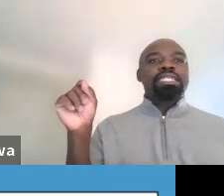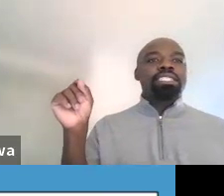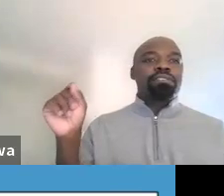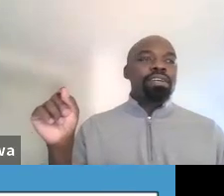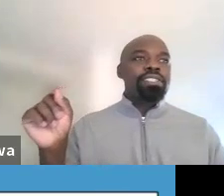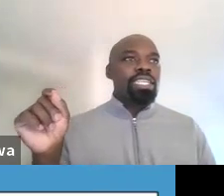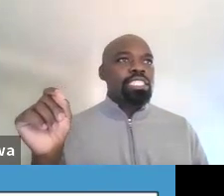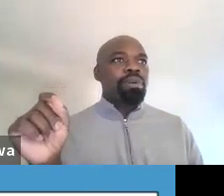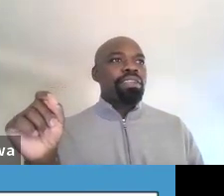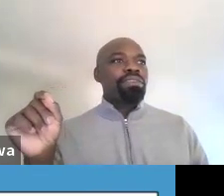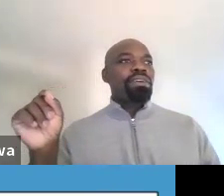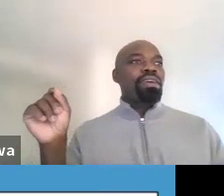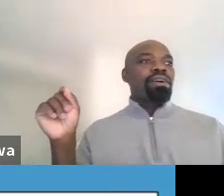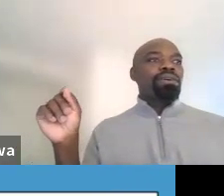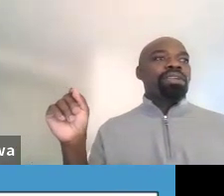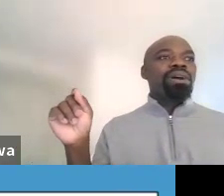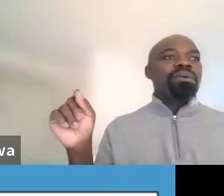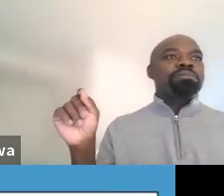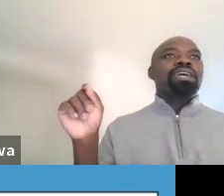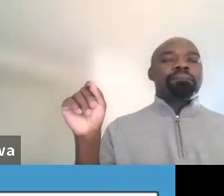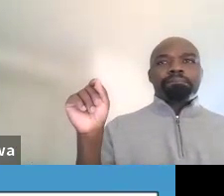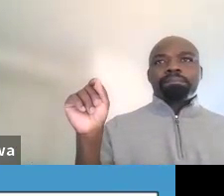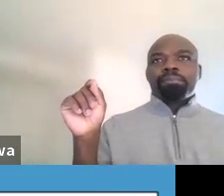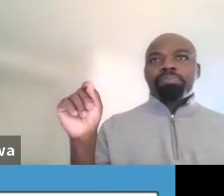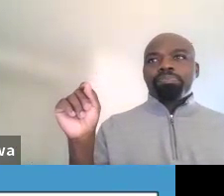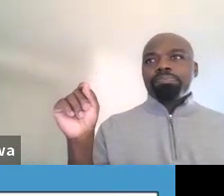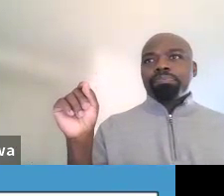in English, French, and Spanish on our website.